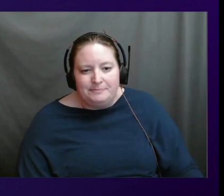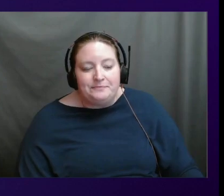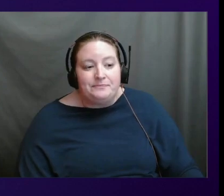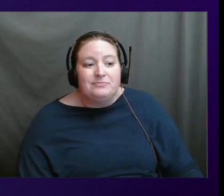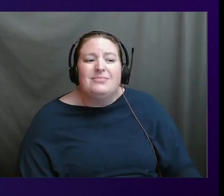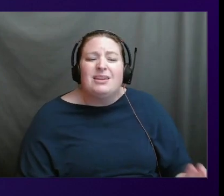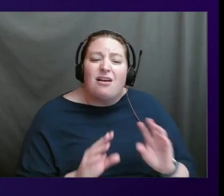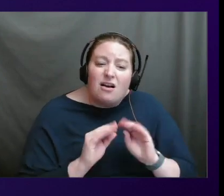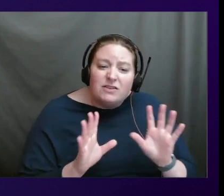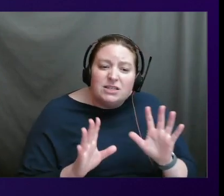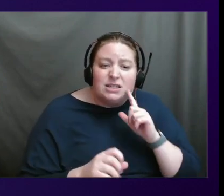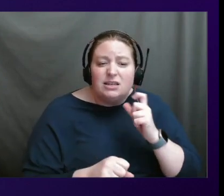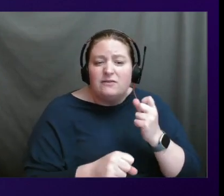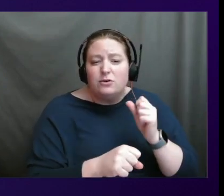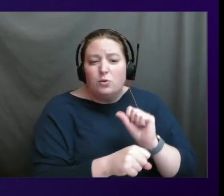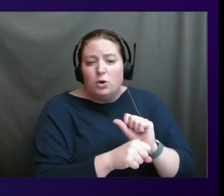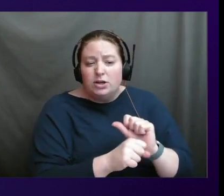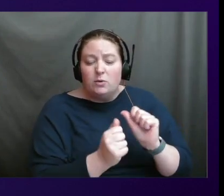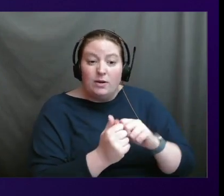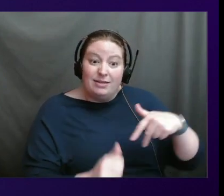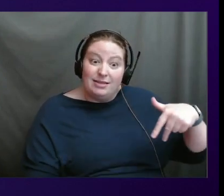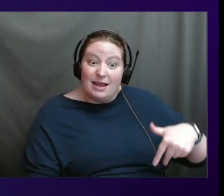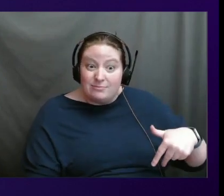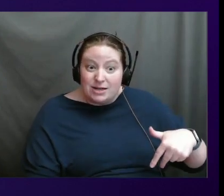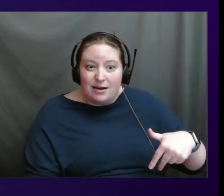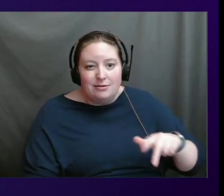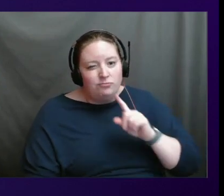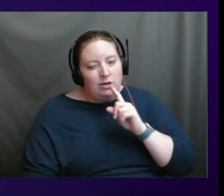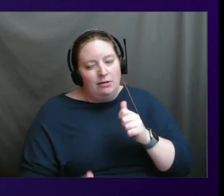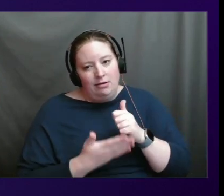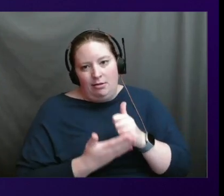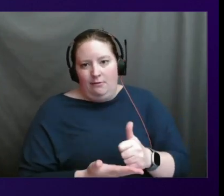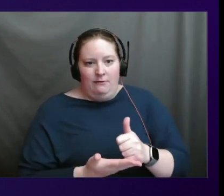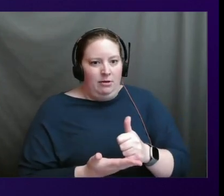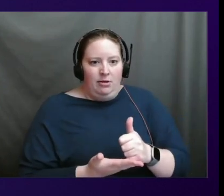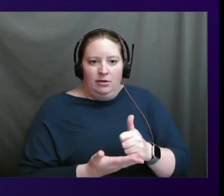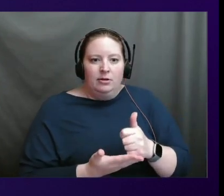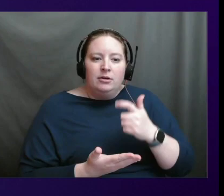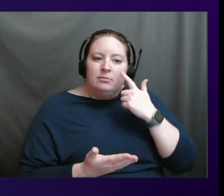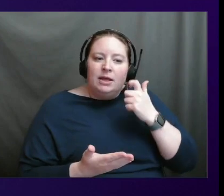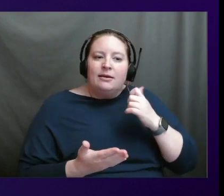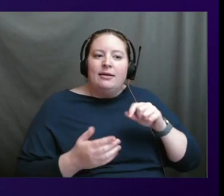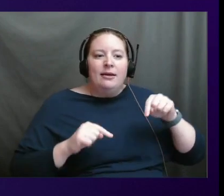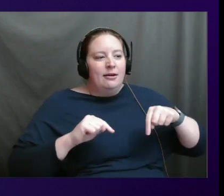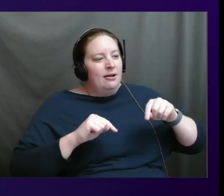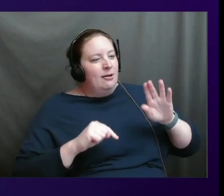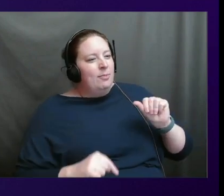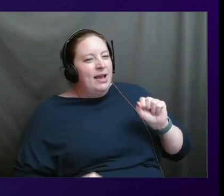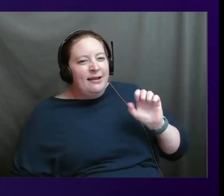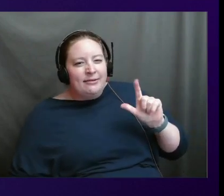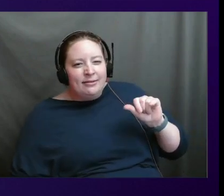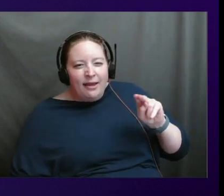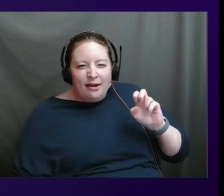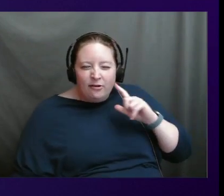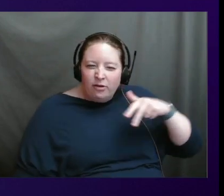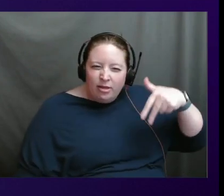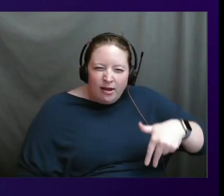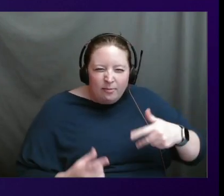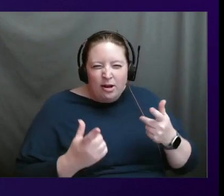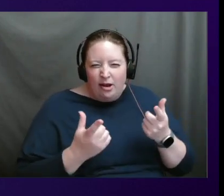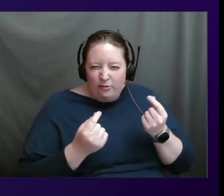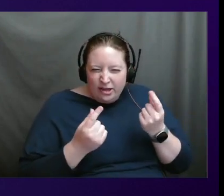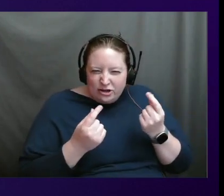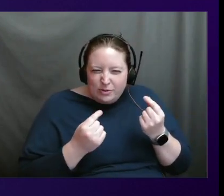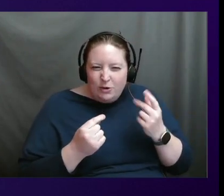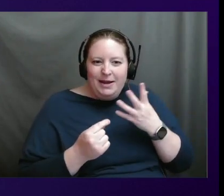if you're working in the Lambda console, it's so helpful because it's just like this is the baseline of what Lambda should be doing for everyone, and it's just taking a lot of